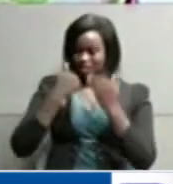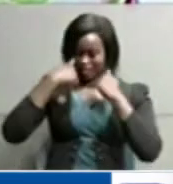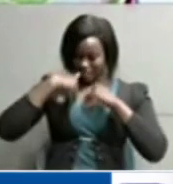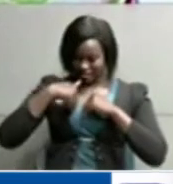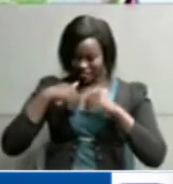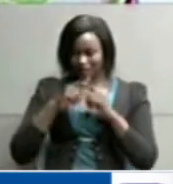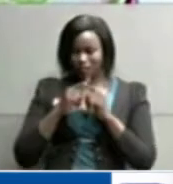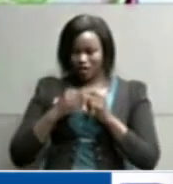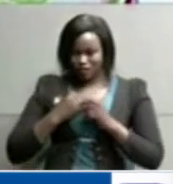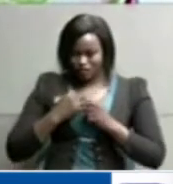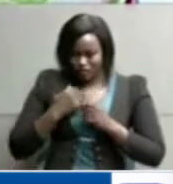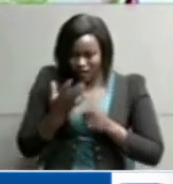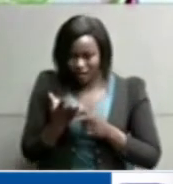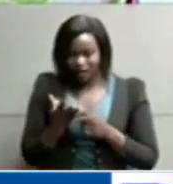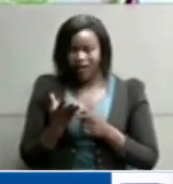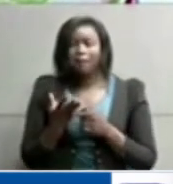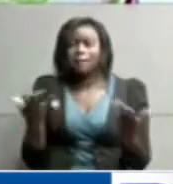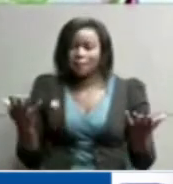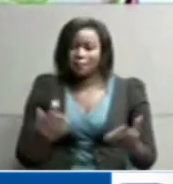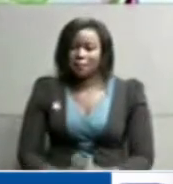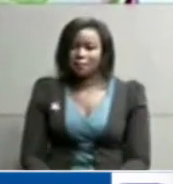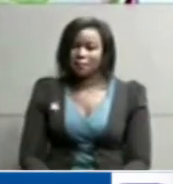or sneezing in.